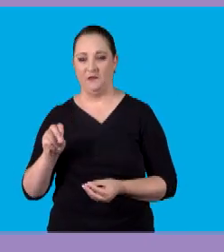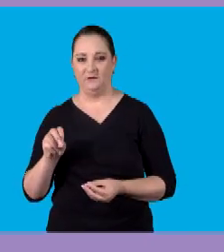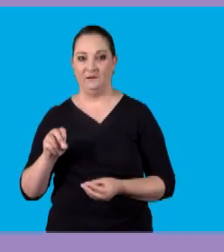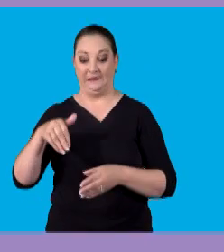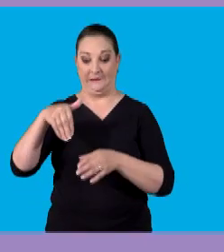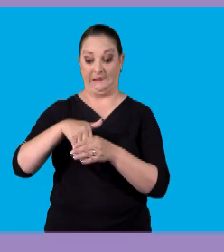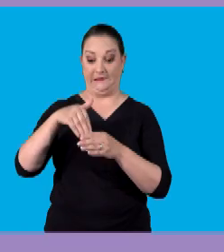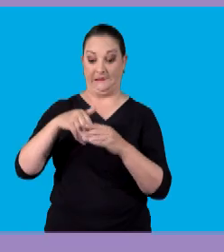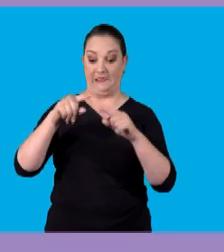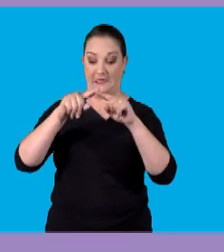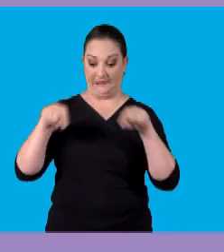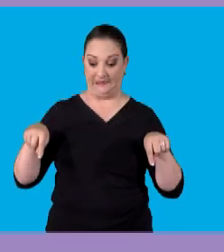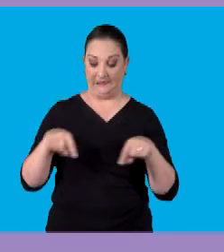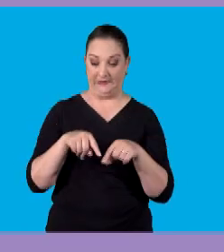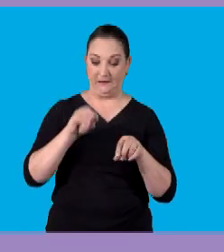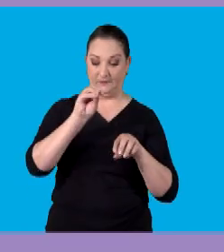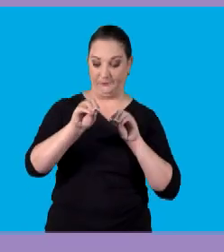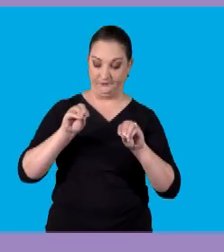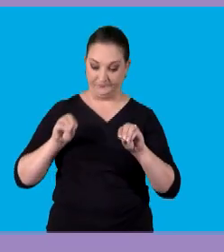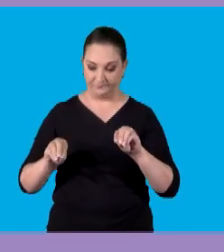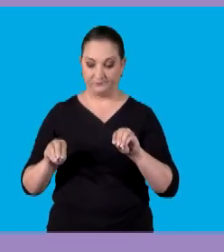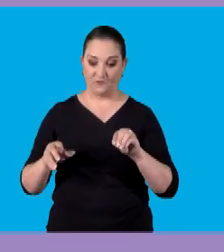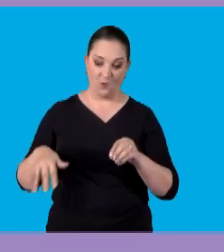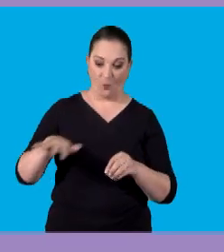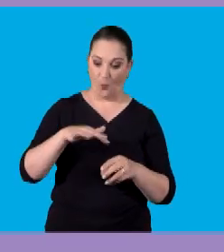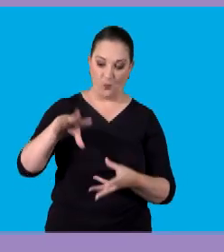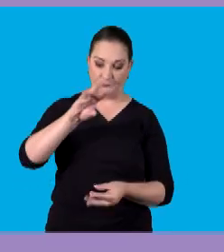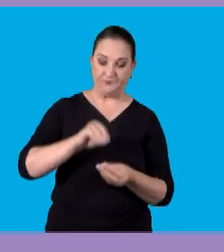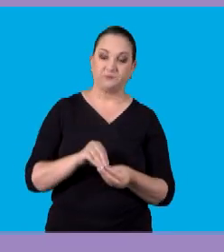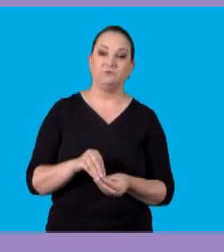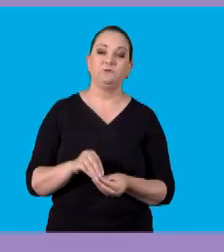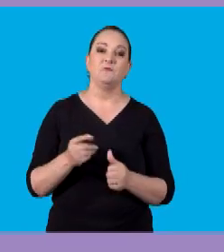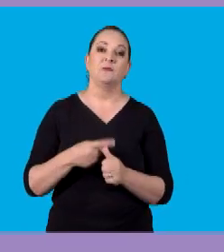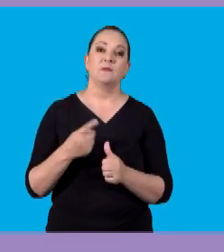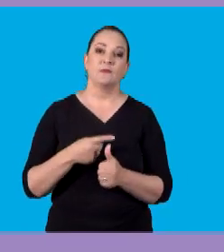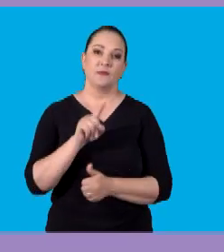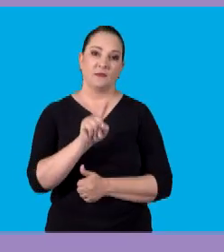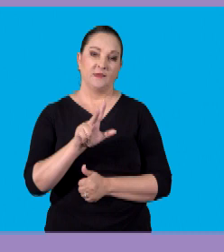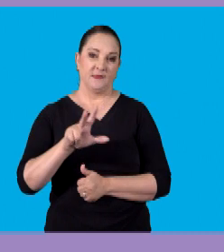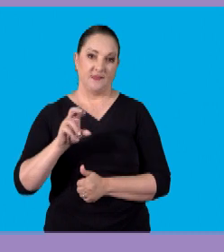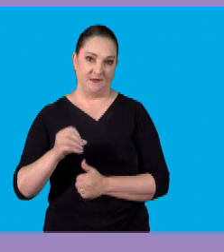that the interior angles of a triangle